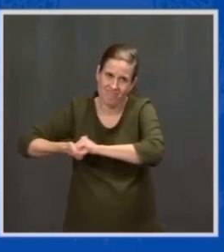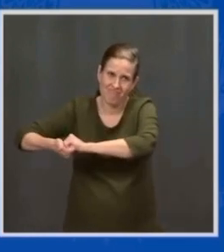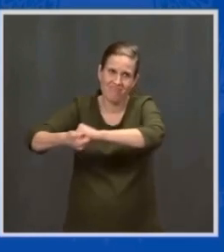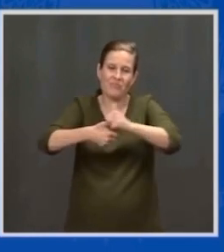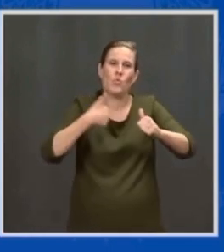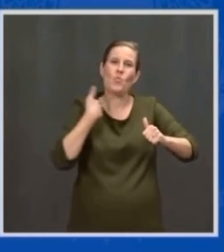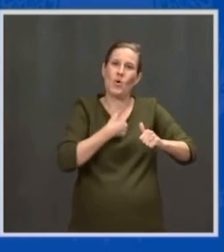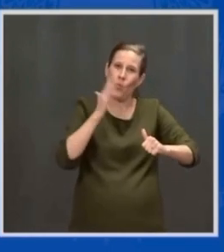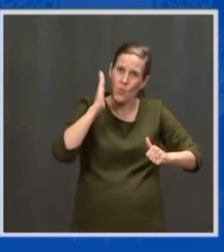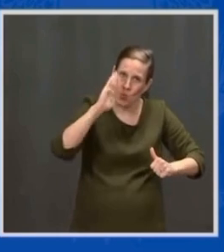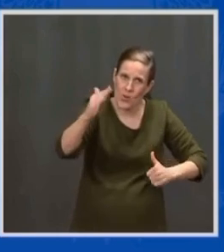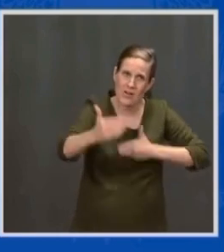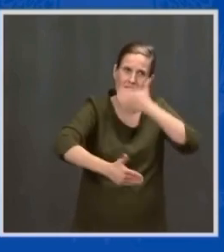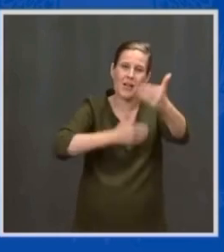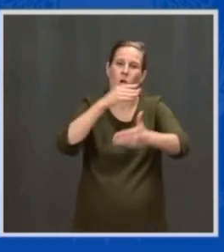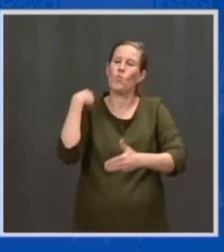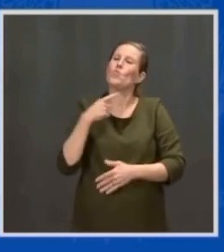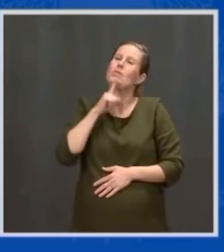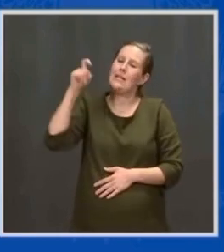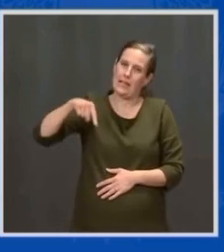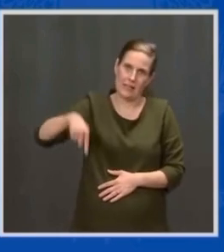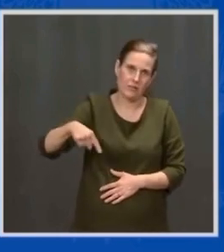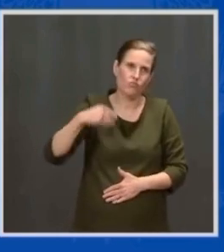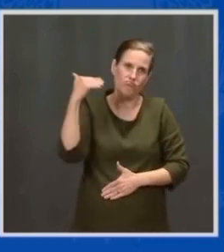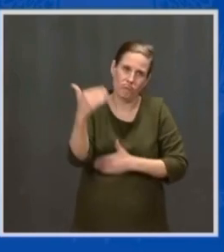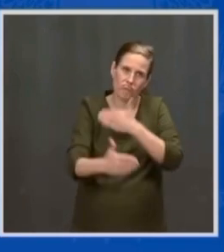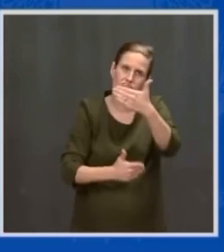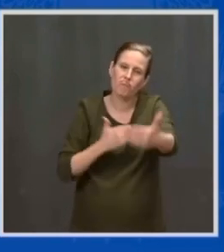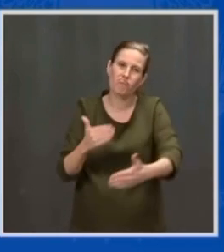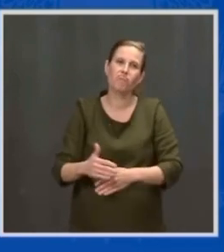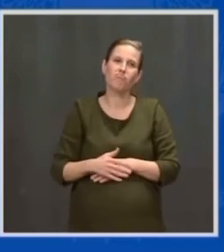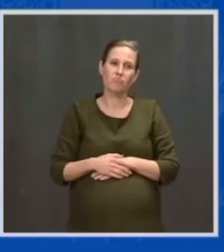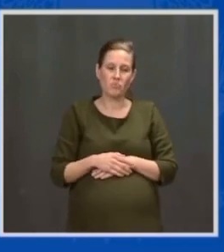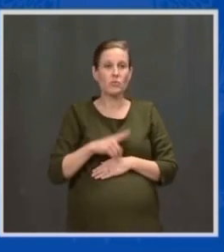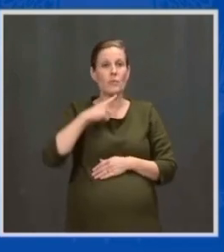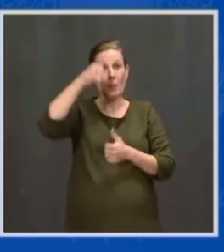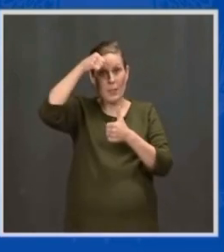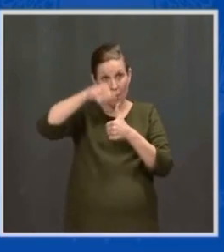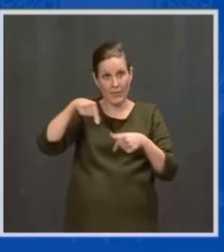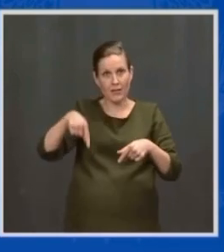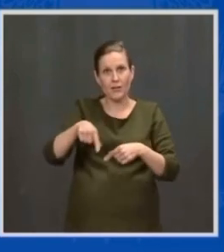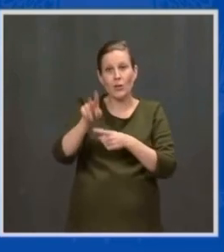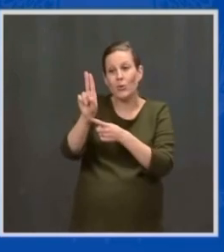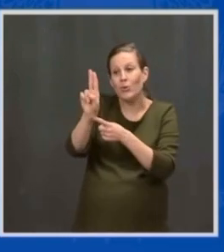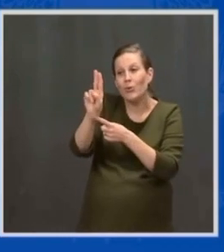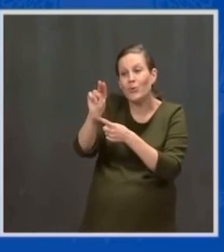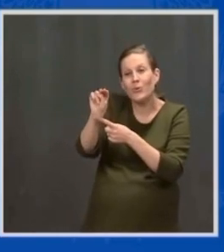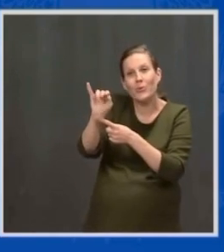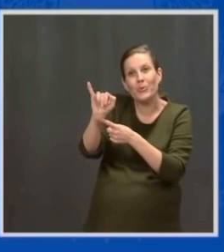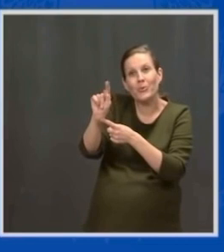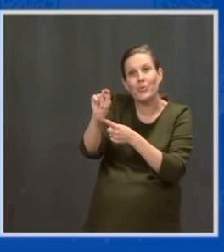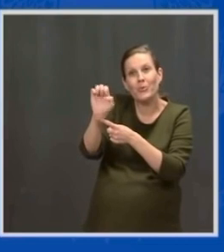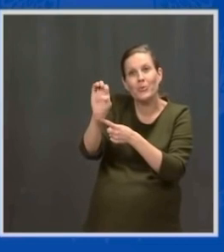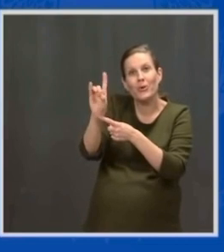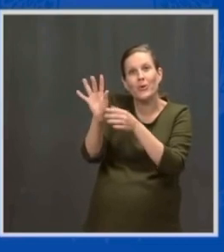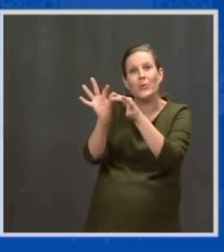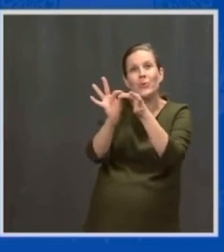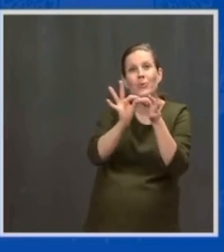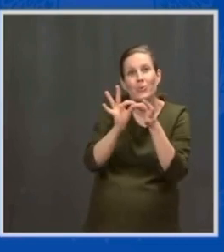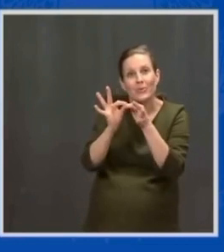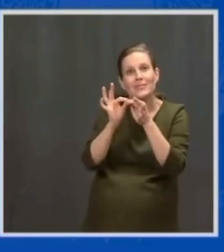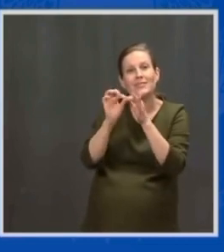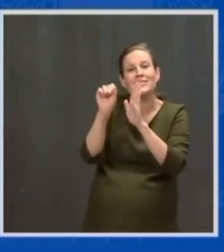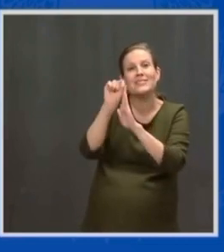We just have to remember, this is the United States of America. And I've said it a thousand times. Please join the